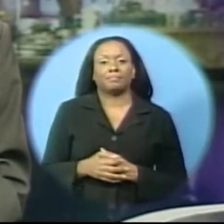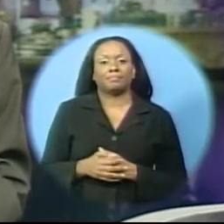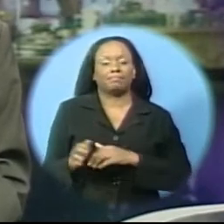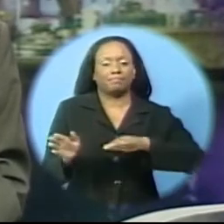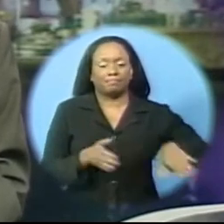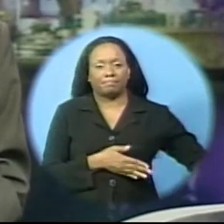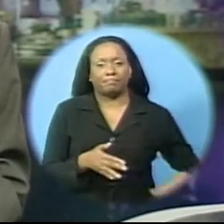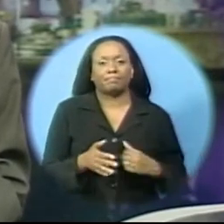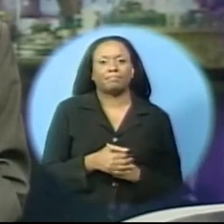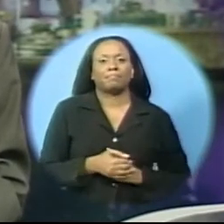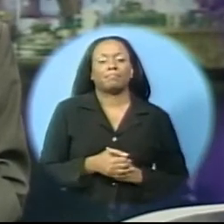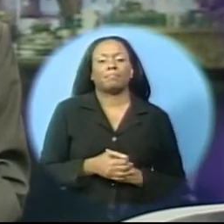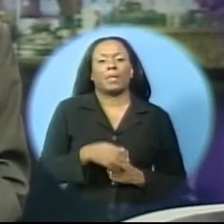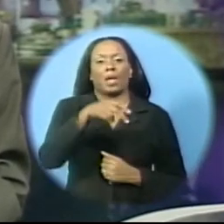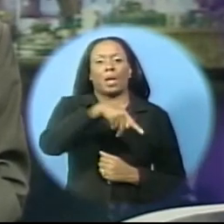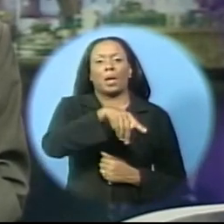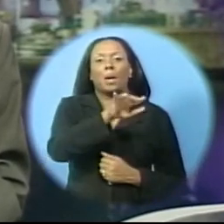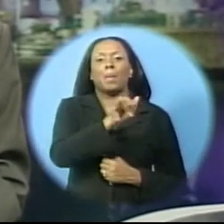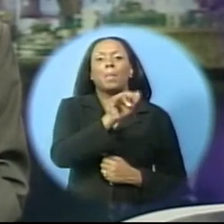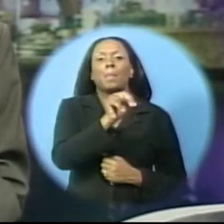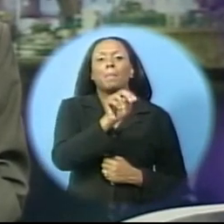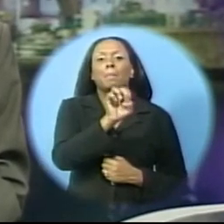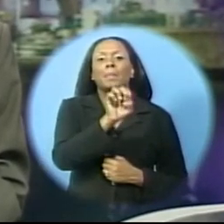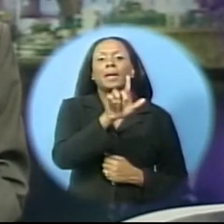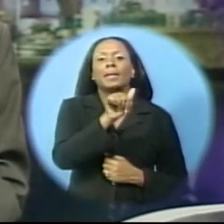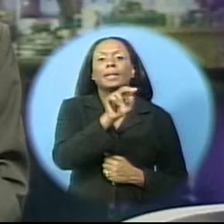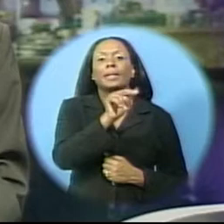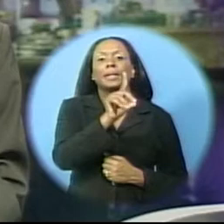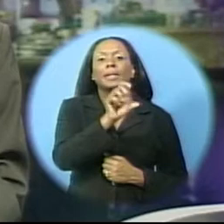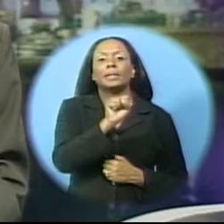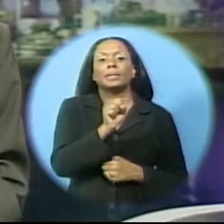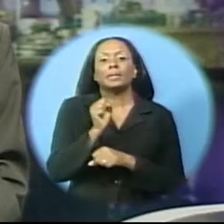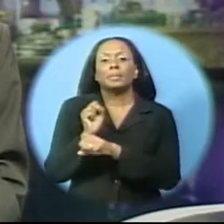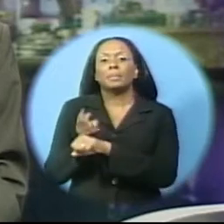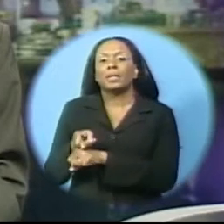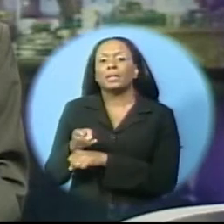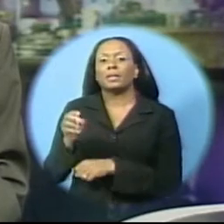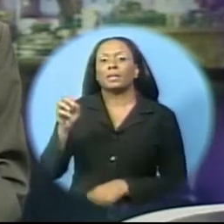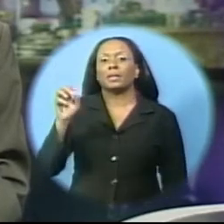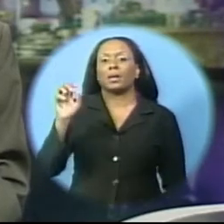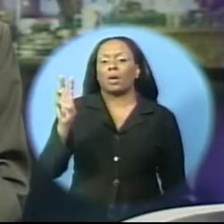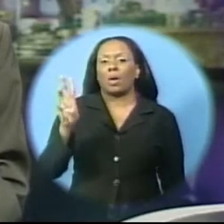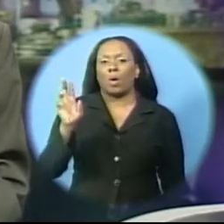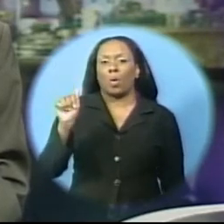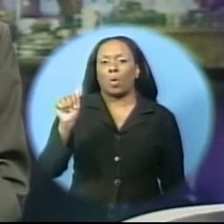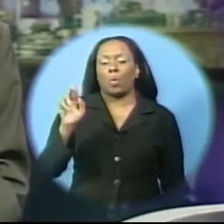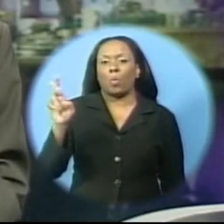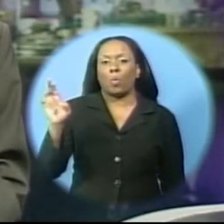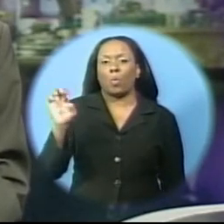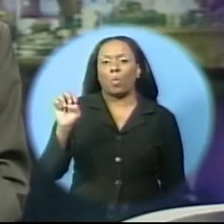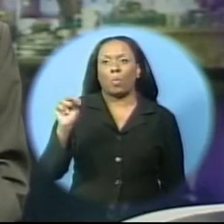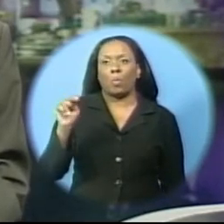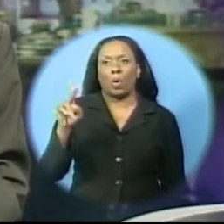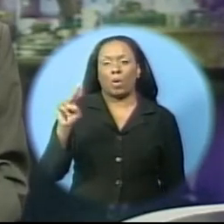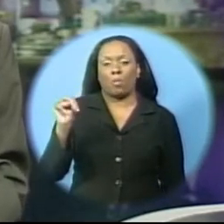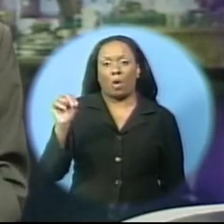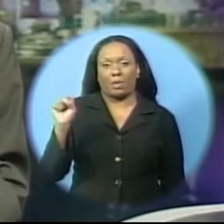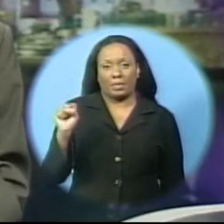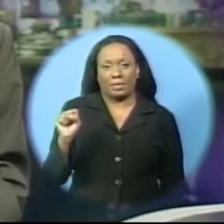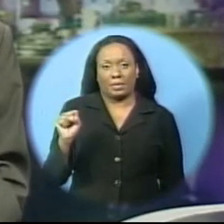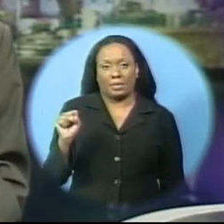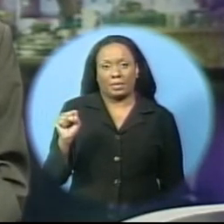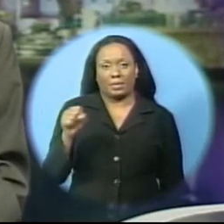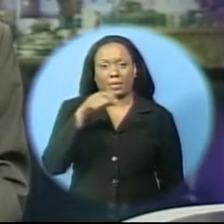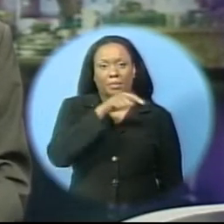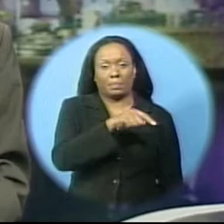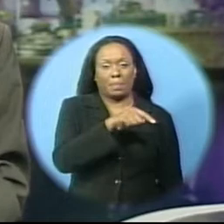Meanwhile, Orange 3 Pinelands defeated Pan-American International Insurance Warrens. The Pine are now third in the standings after